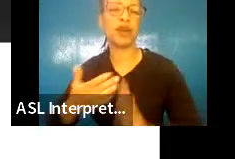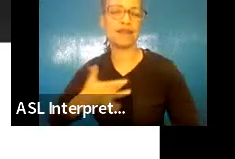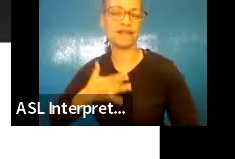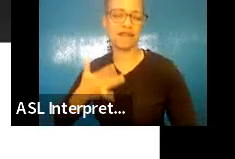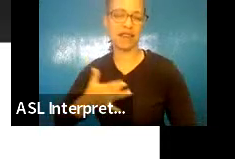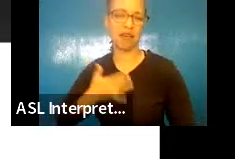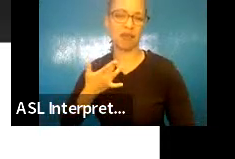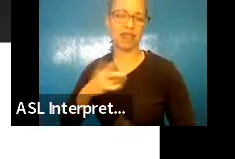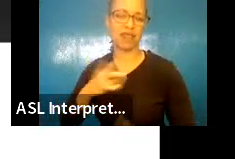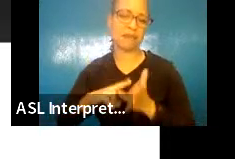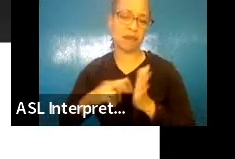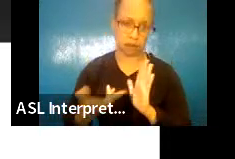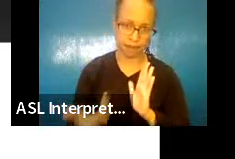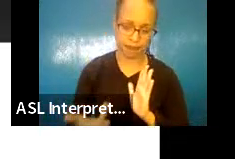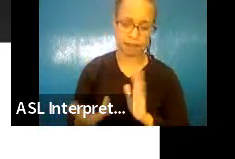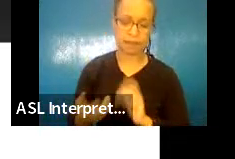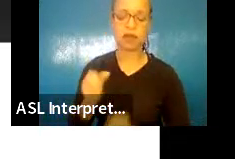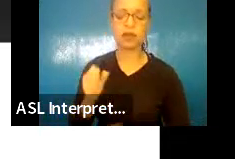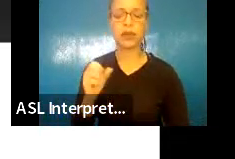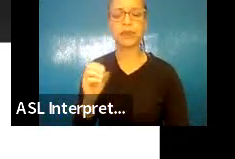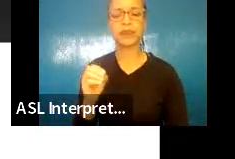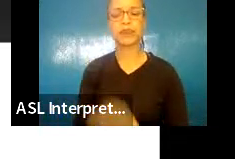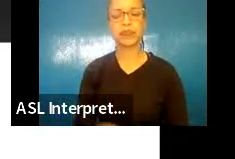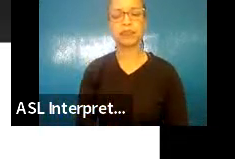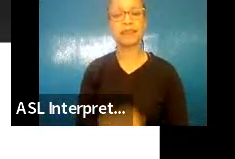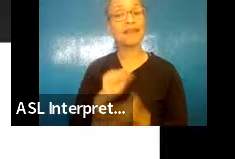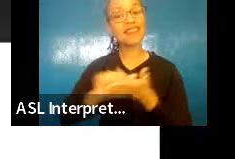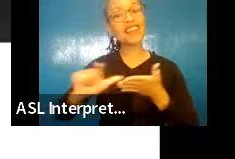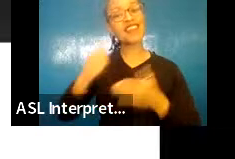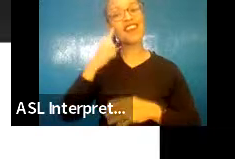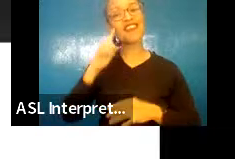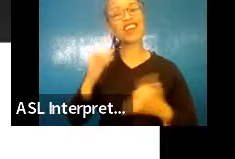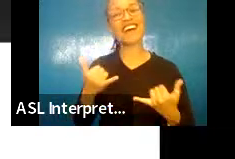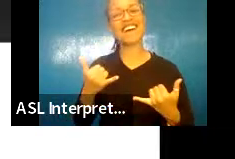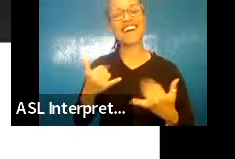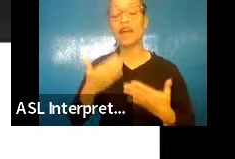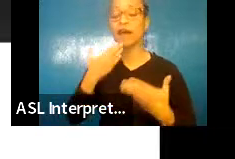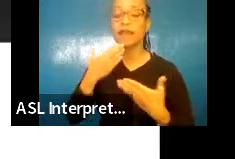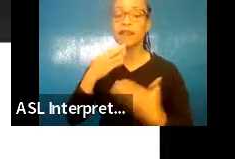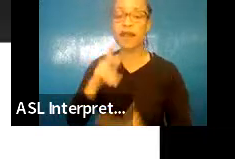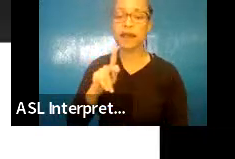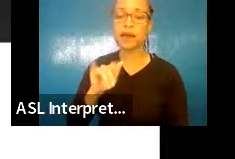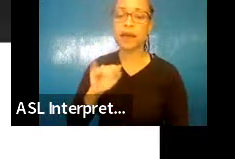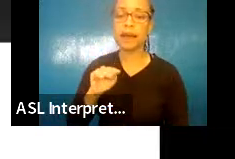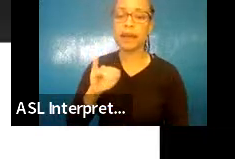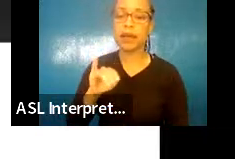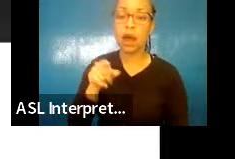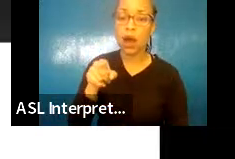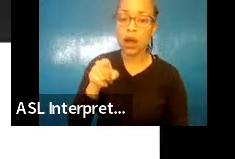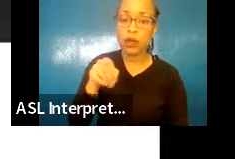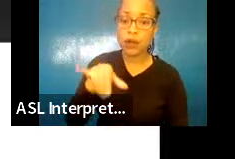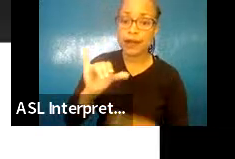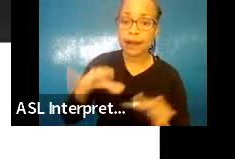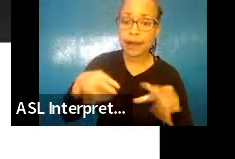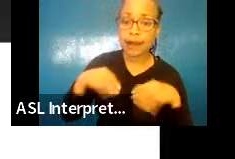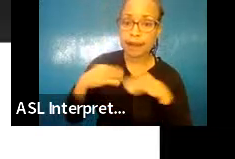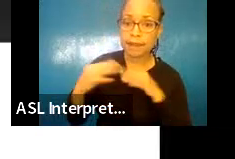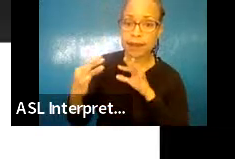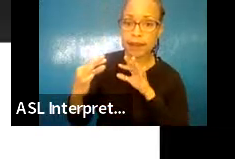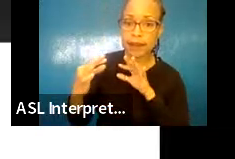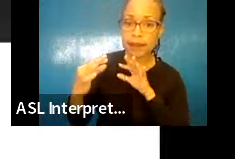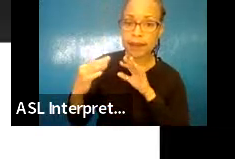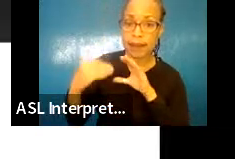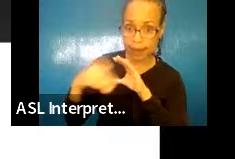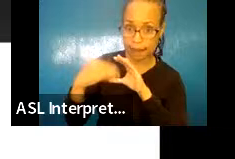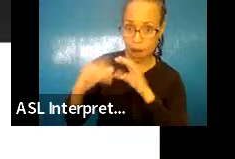mean. So that's all for now. thank you, Kimmy. And are you all still accepting comments through email to